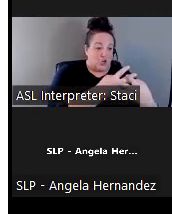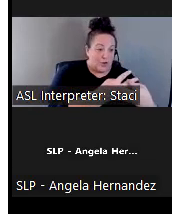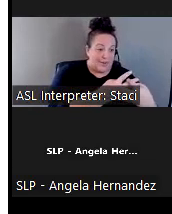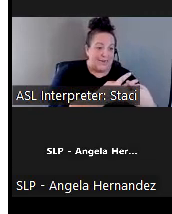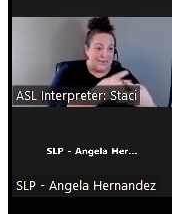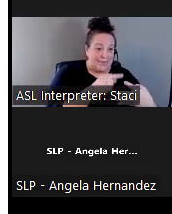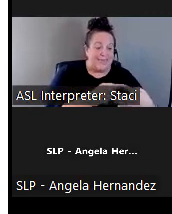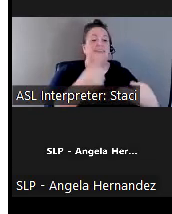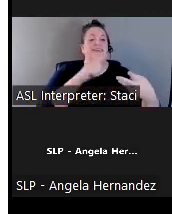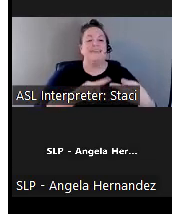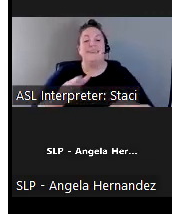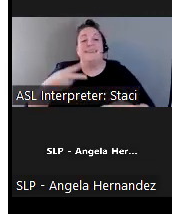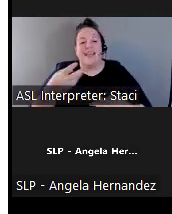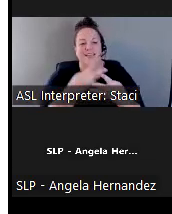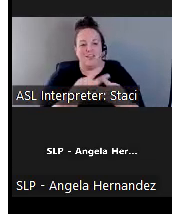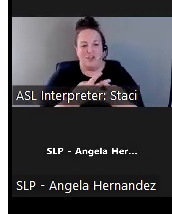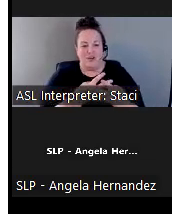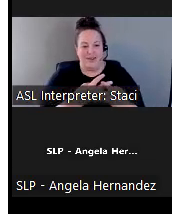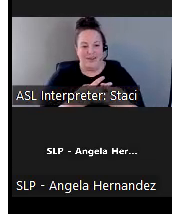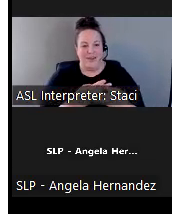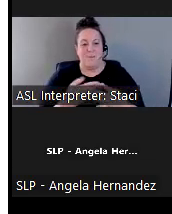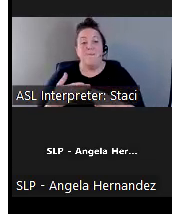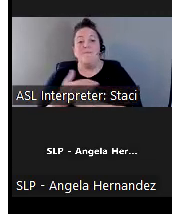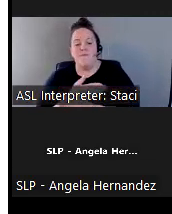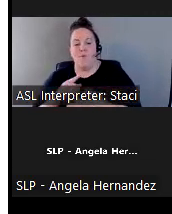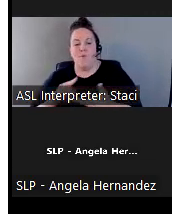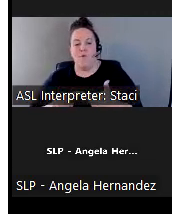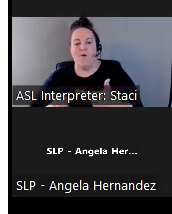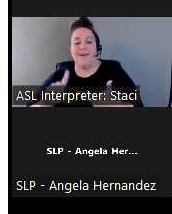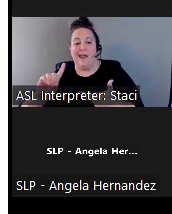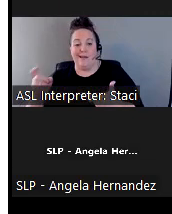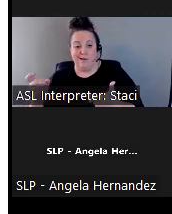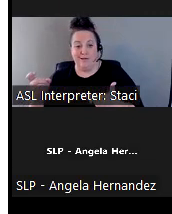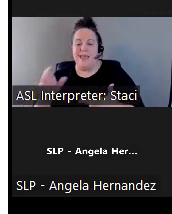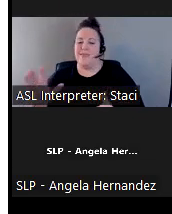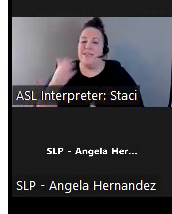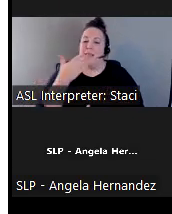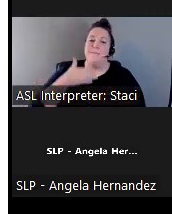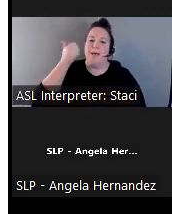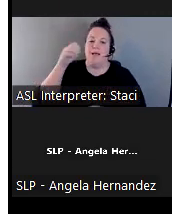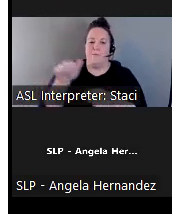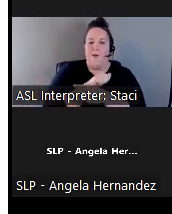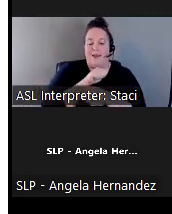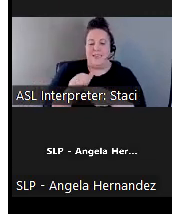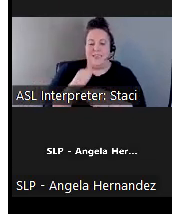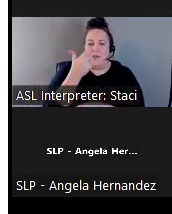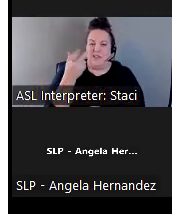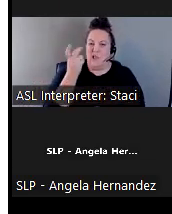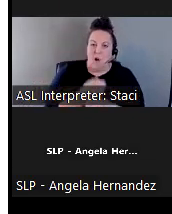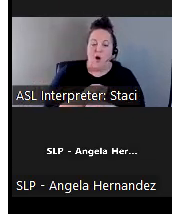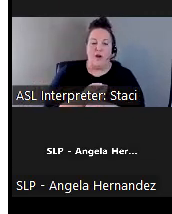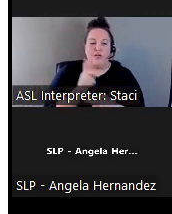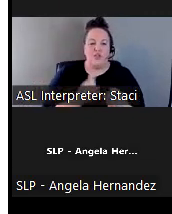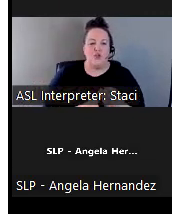second screen before they get to the diagnostic stage. And we know that that's best practices because, man, it's hard to get